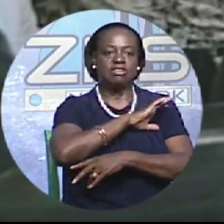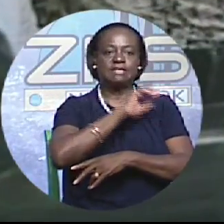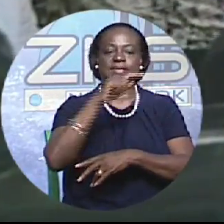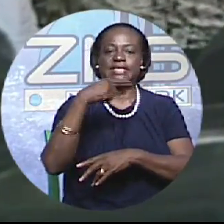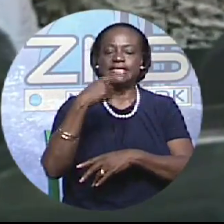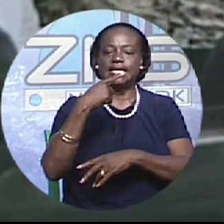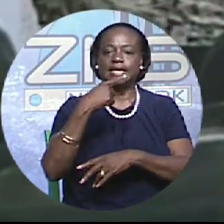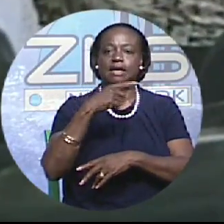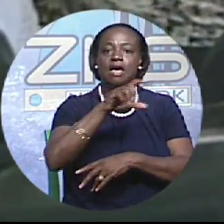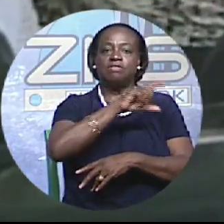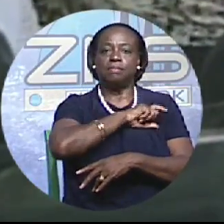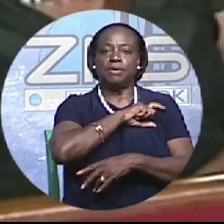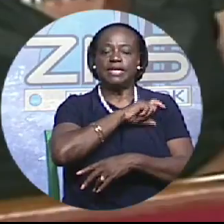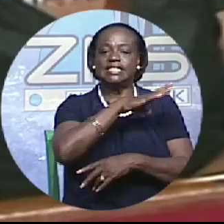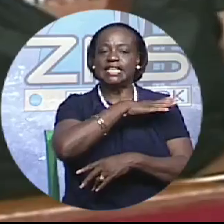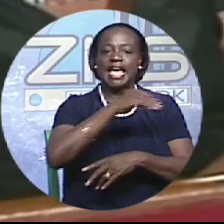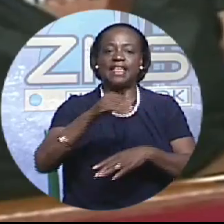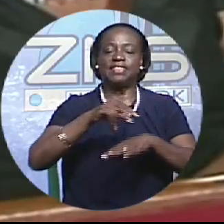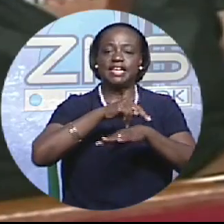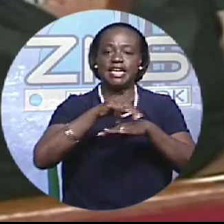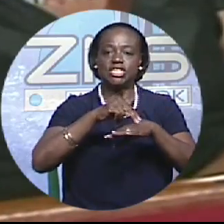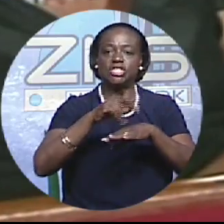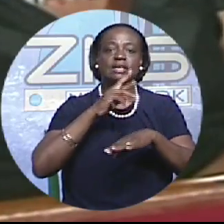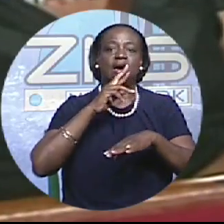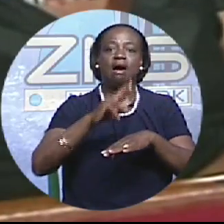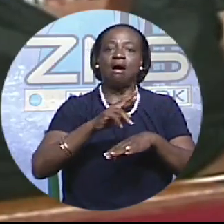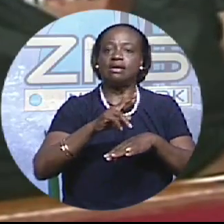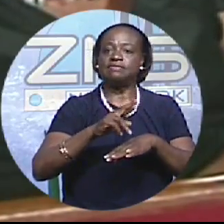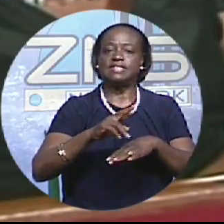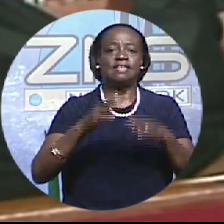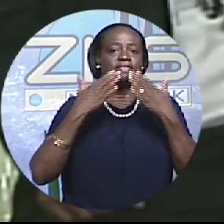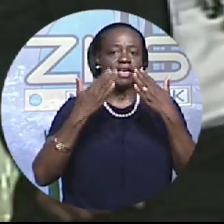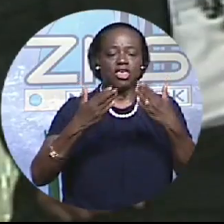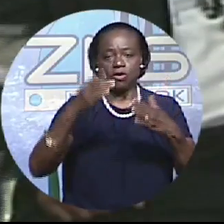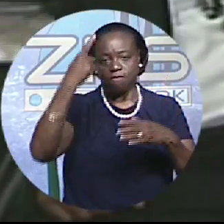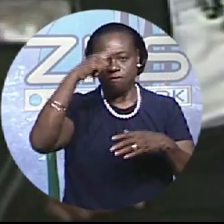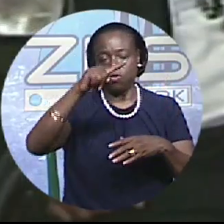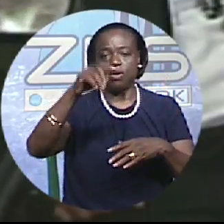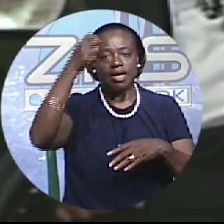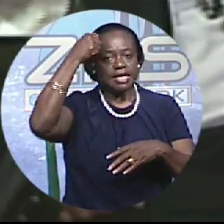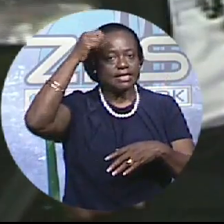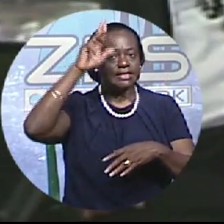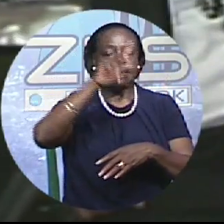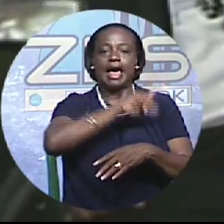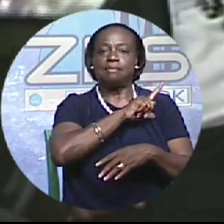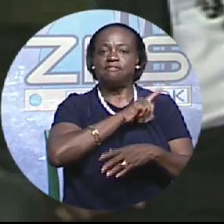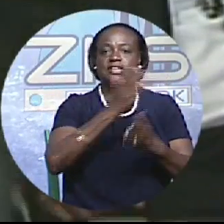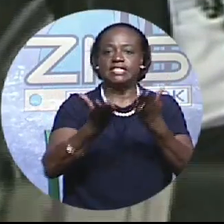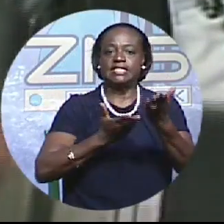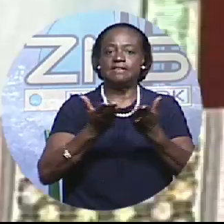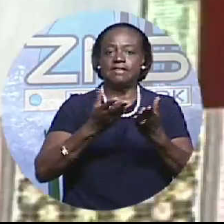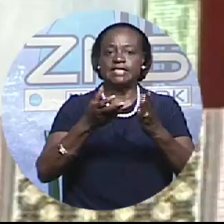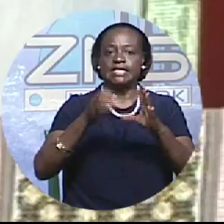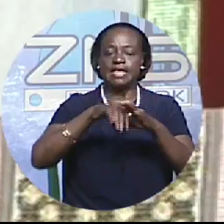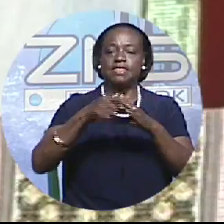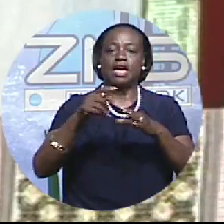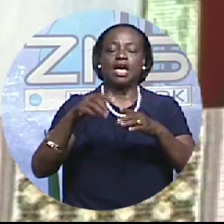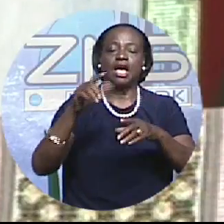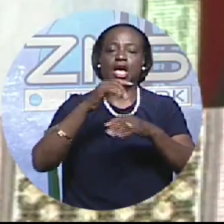that police officers and the nation are indebted to Sir Albert for his service to this country. He was a man